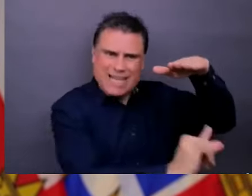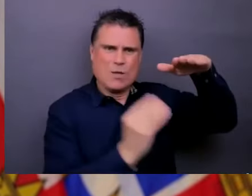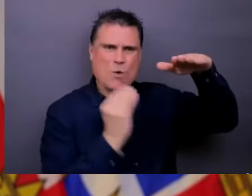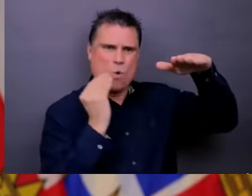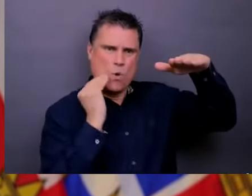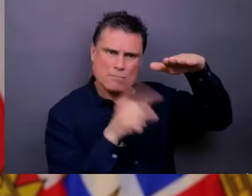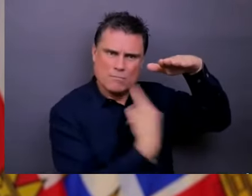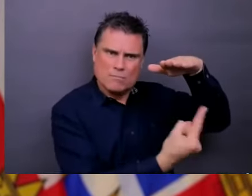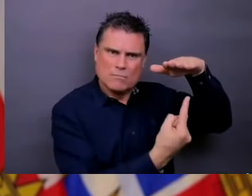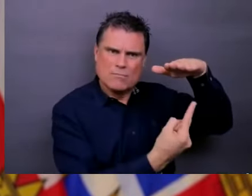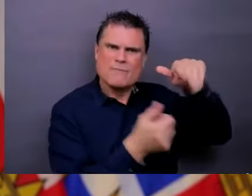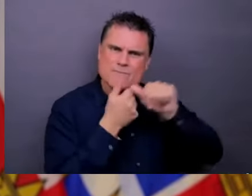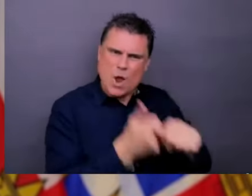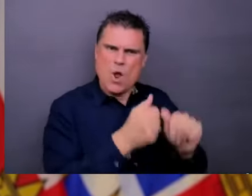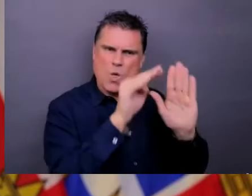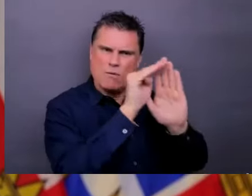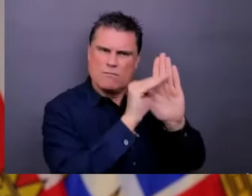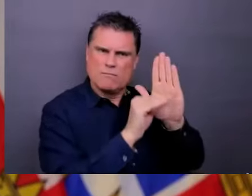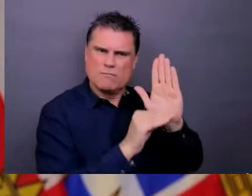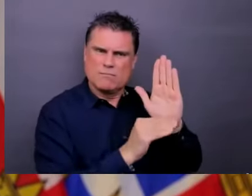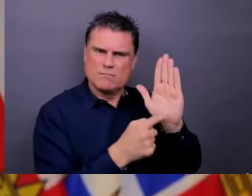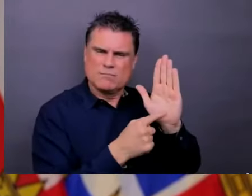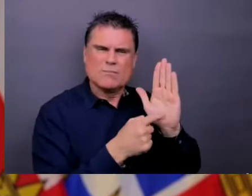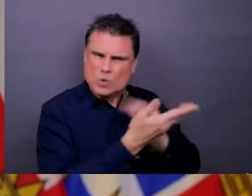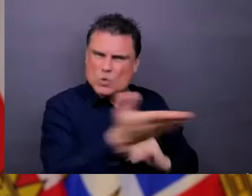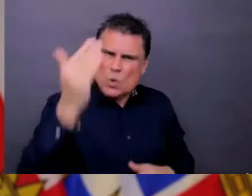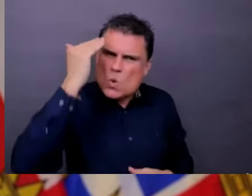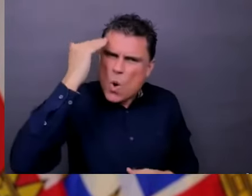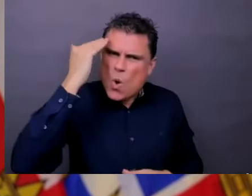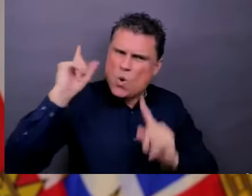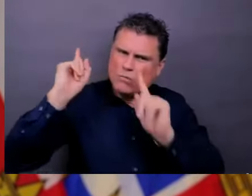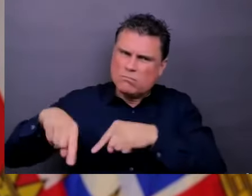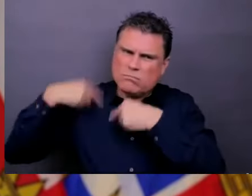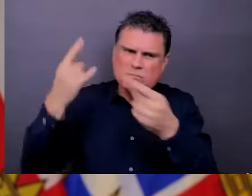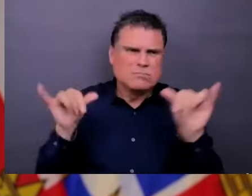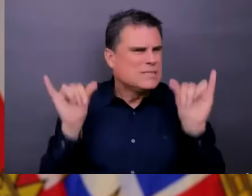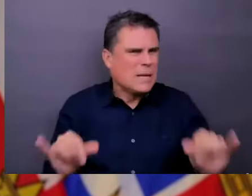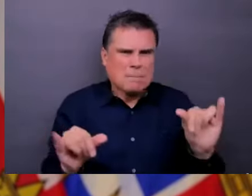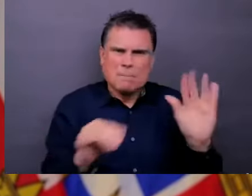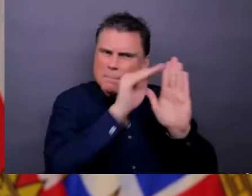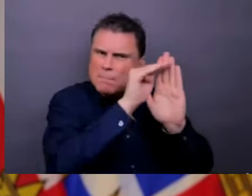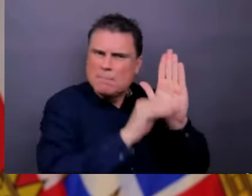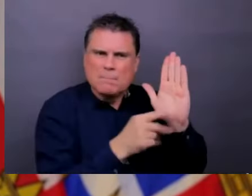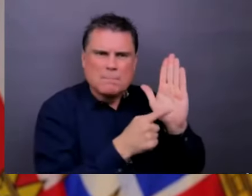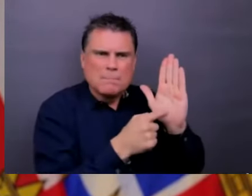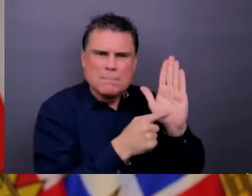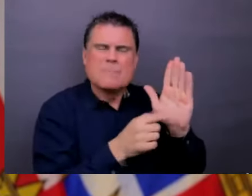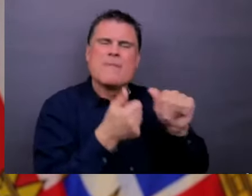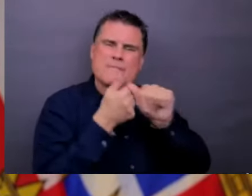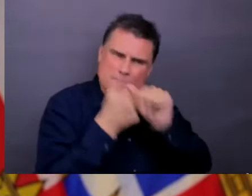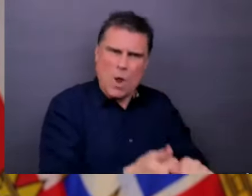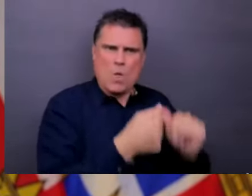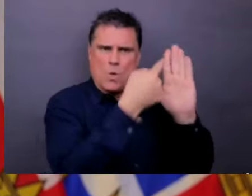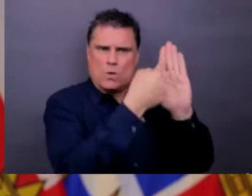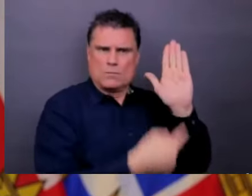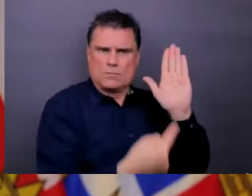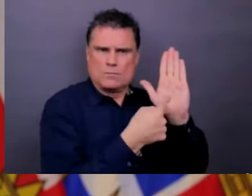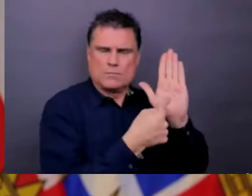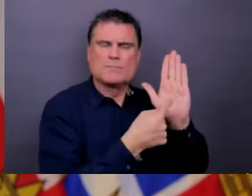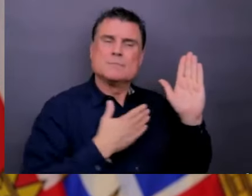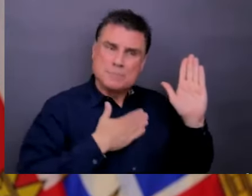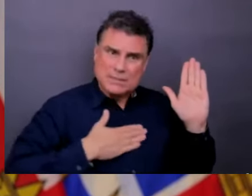speed once again. So this is a week that's near and dear to my heart. It is